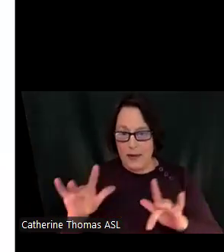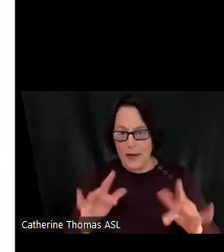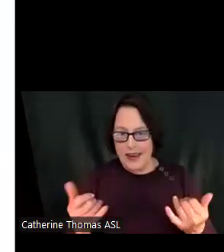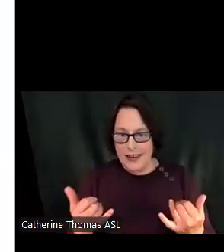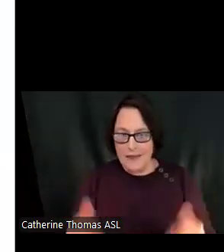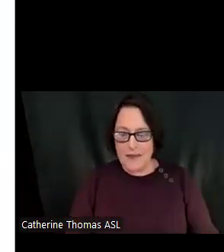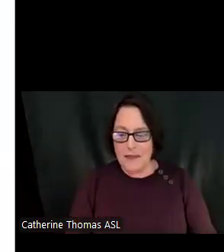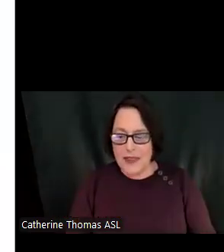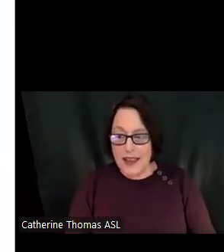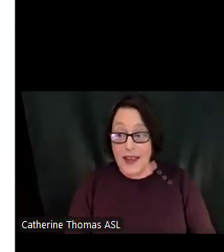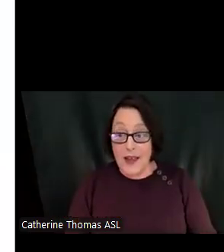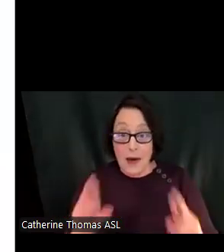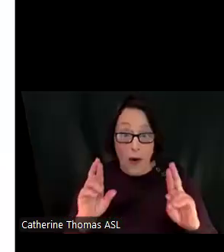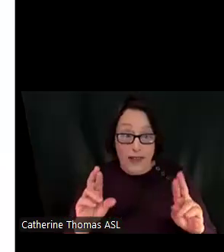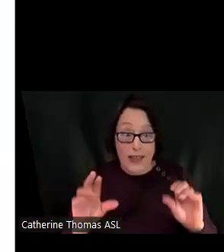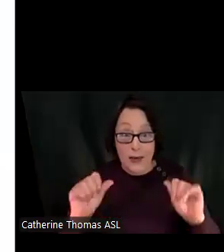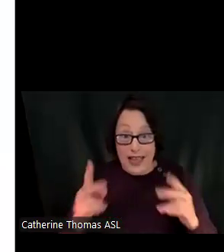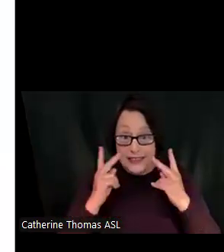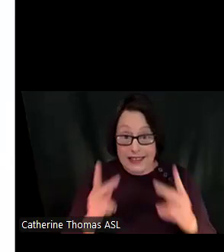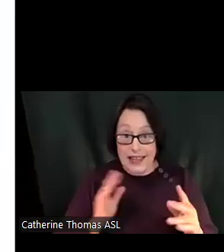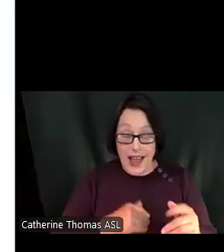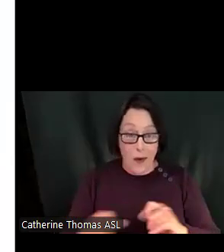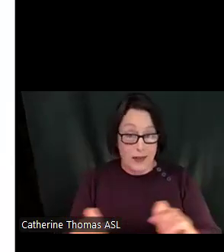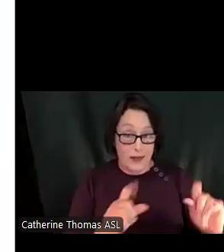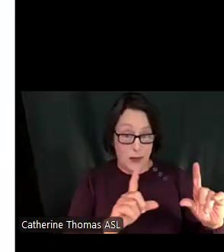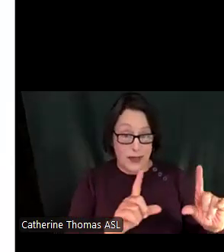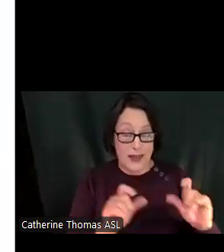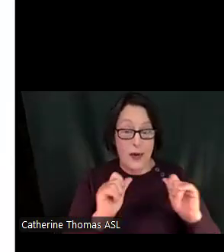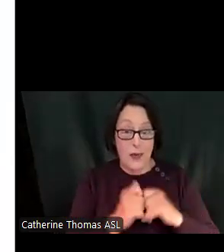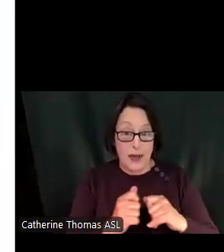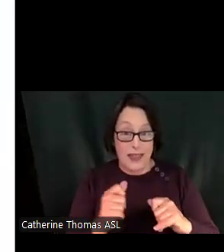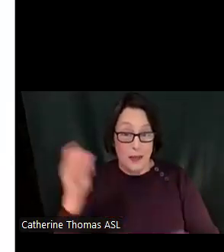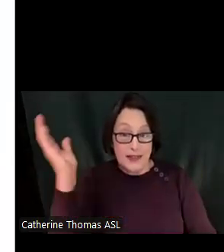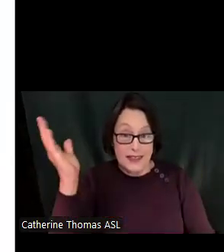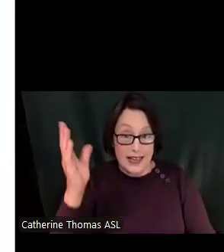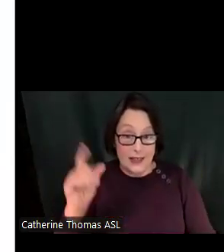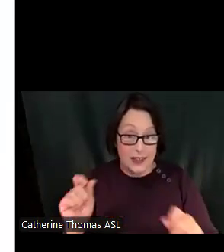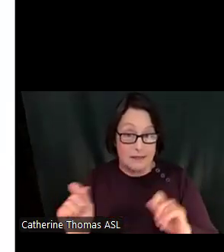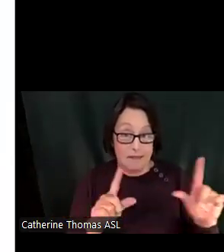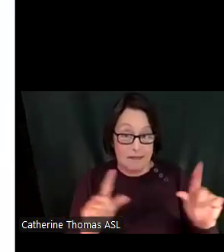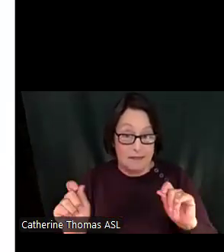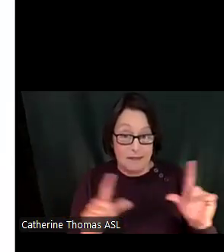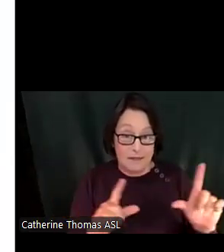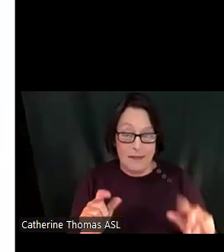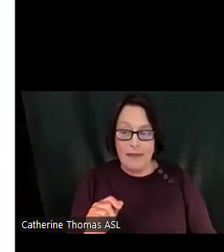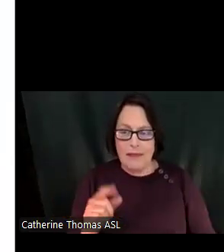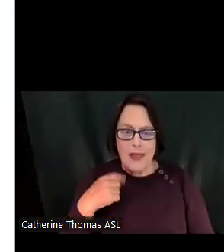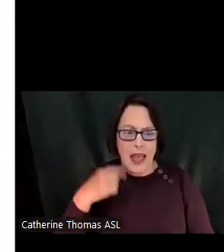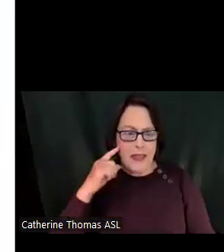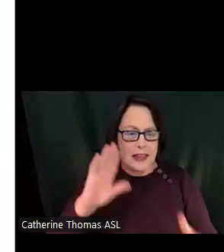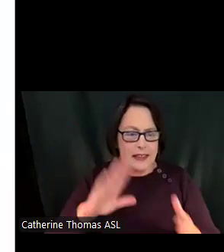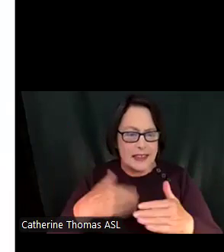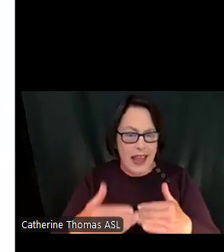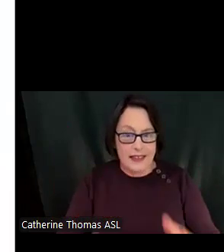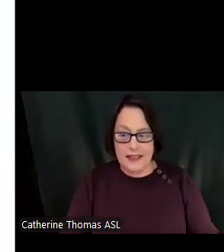Hopefully you can all see our screen and the presentation. I think we can move forward to the next slide.